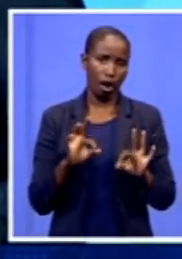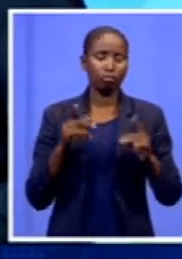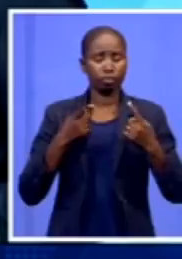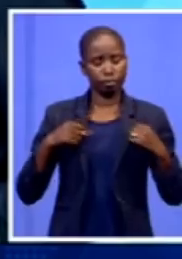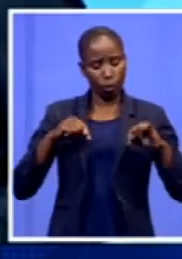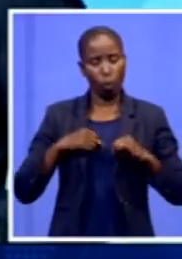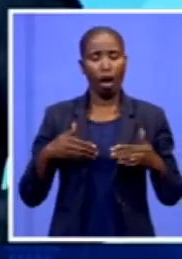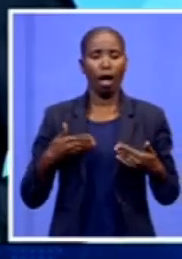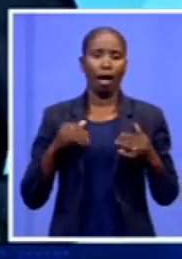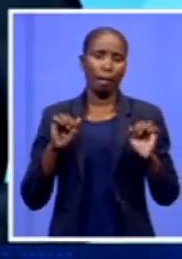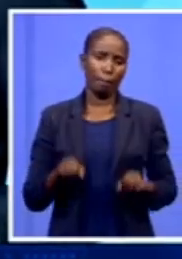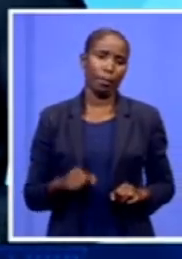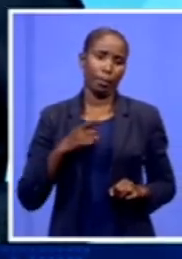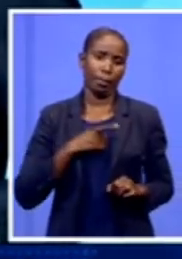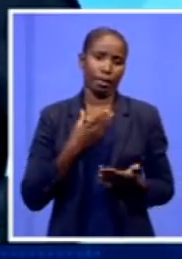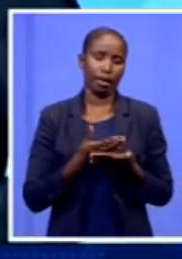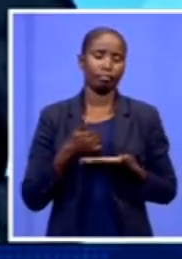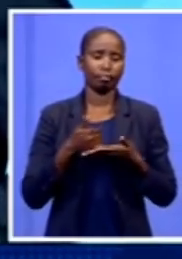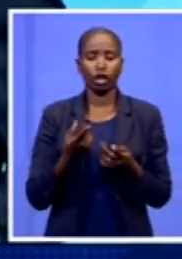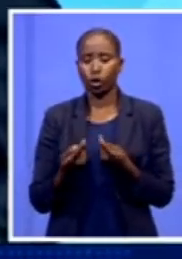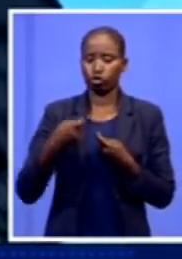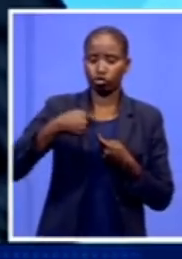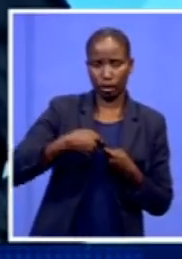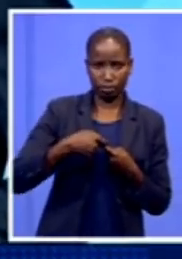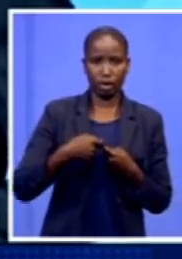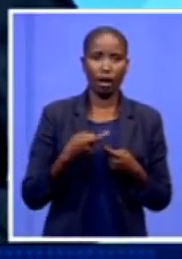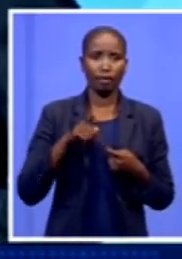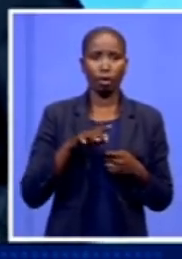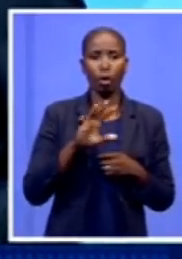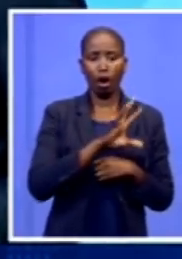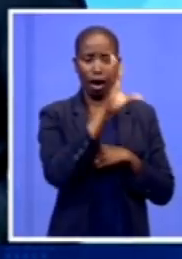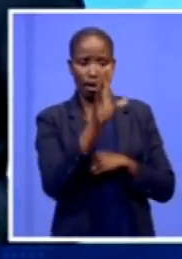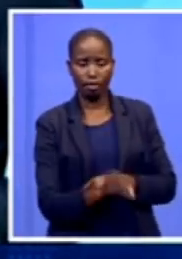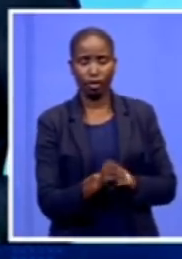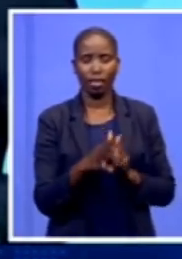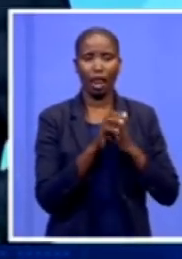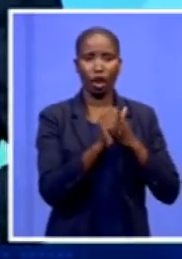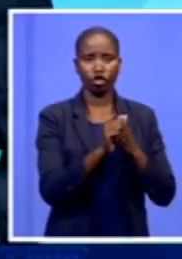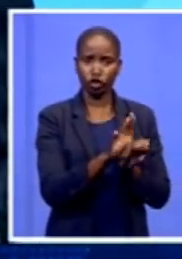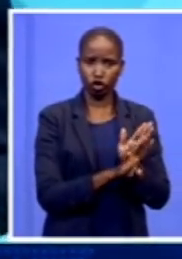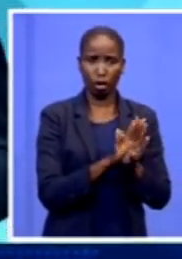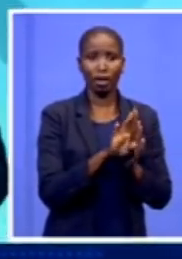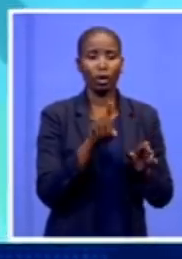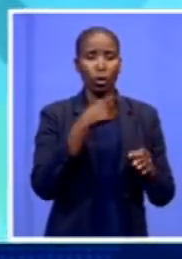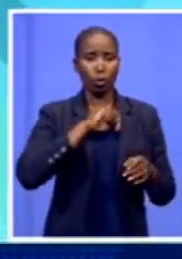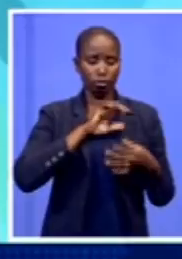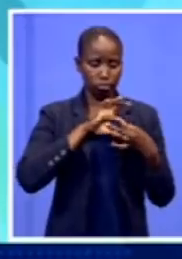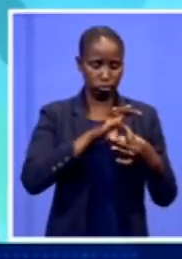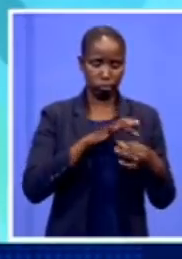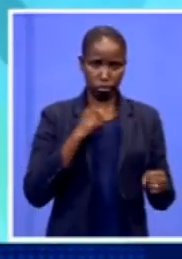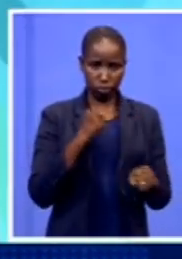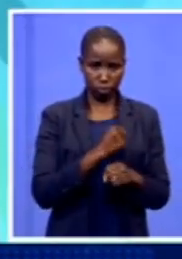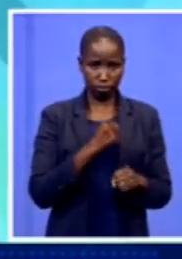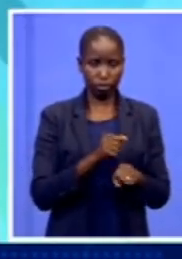which is on the basis of African leadership and will and initiative, so that we sat around the same table, listened to each